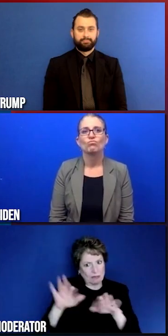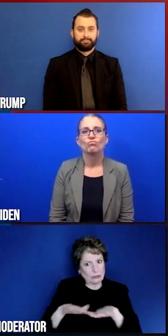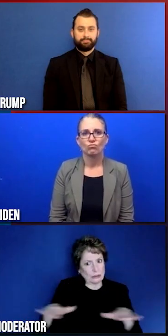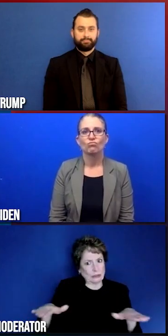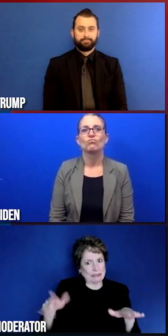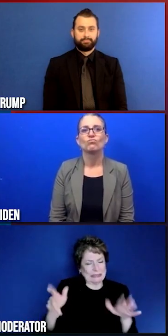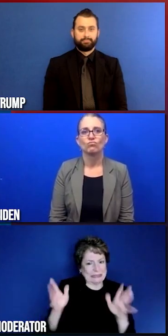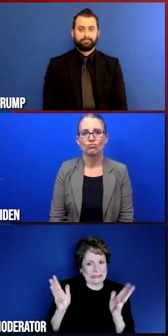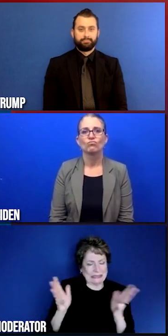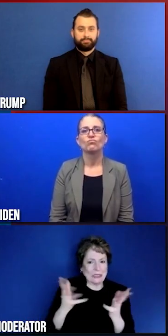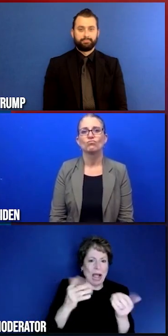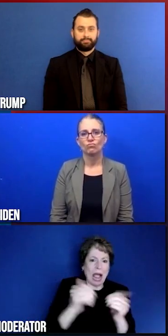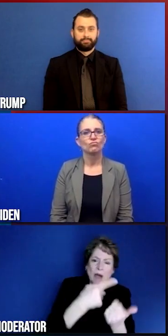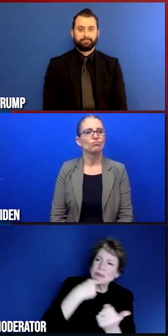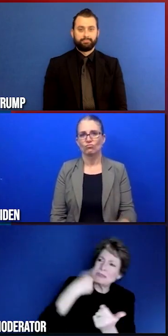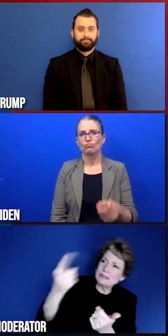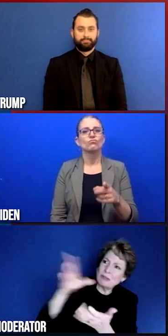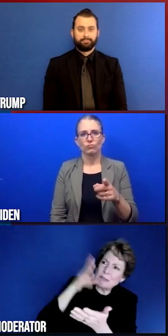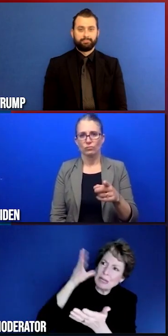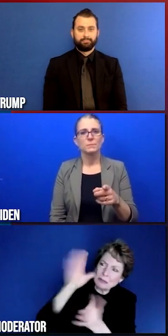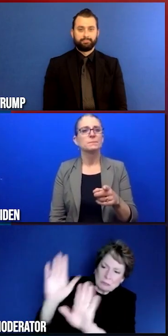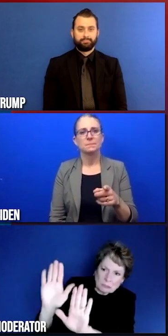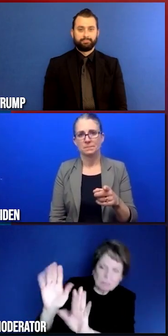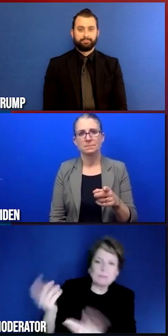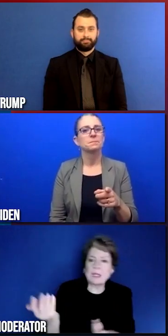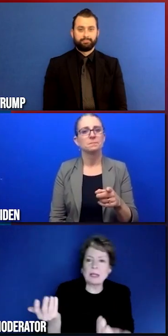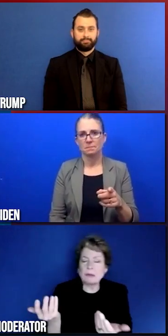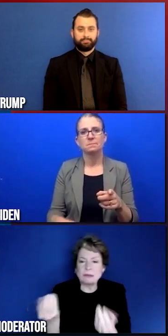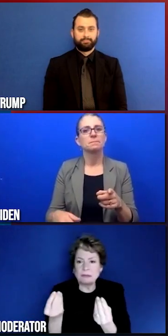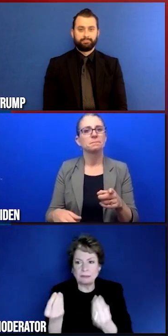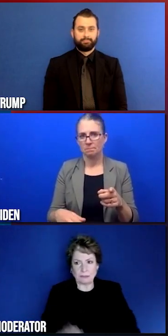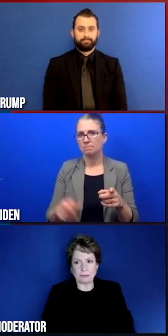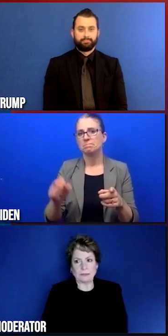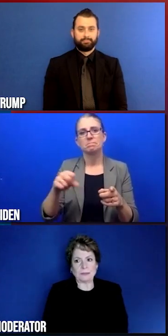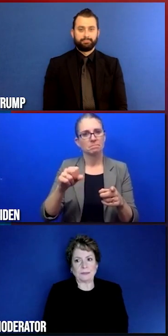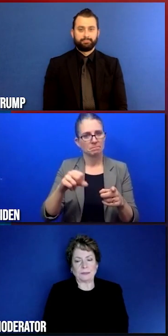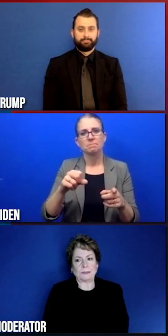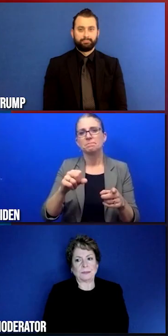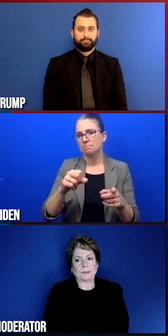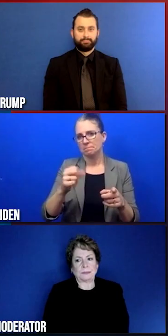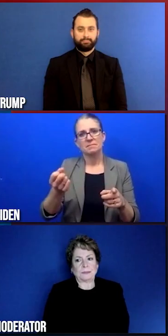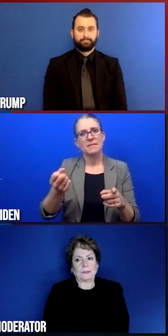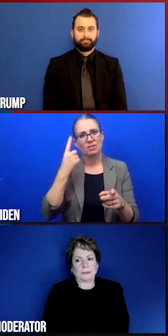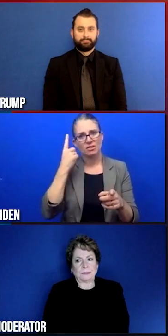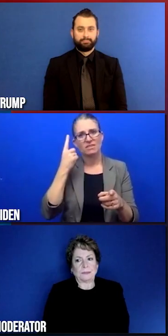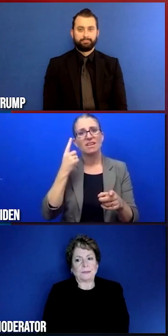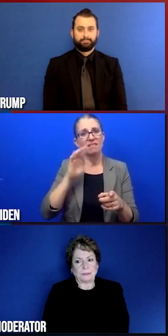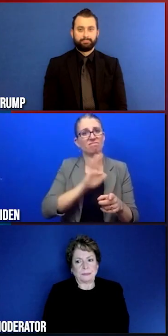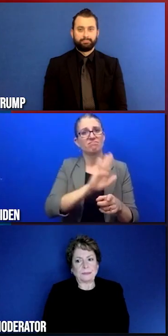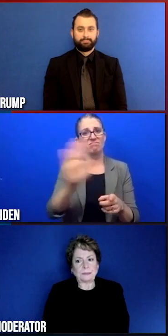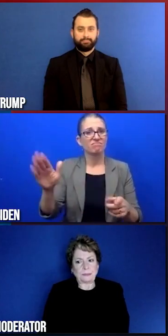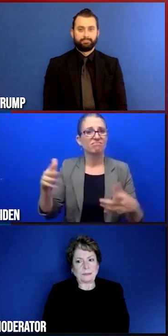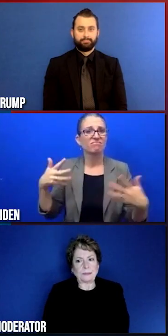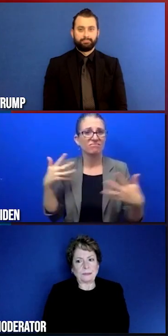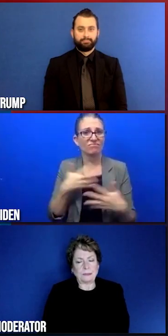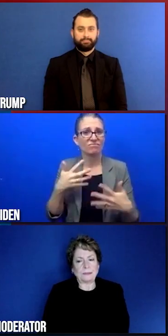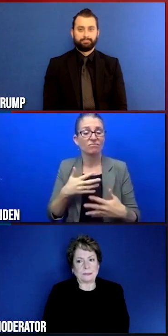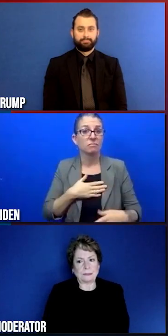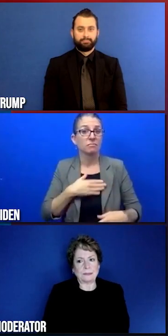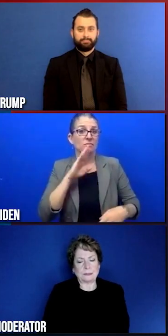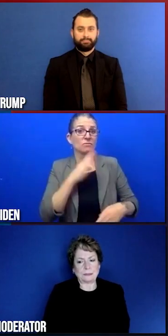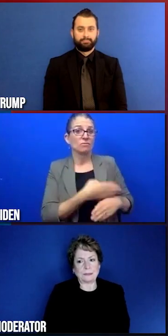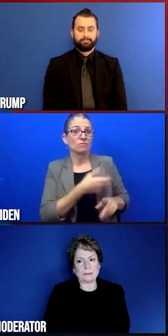social worker, and she's written a lot about this. She has a graduate degree from the University of Pennsylvania in social